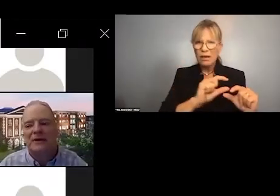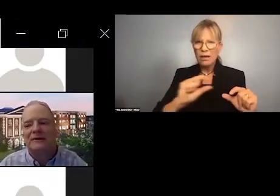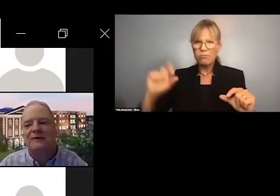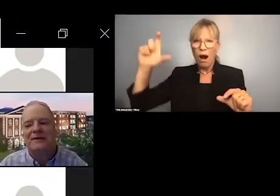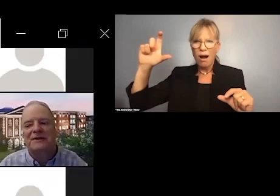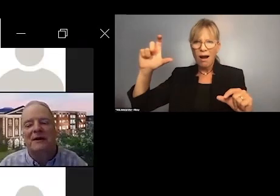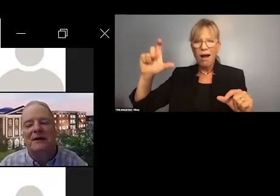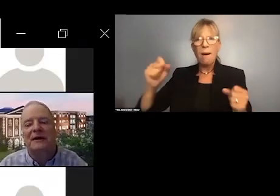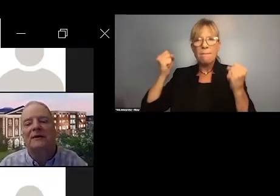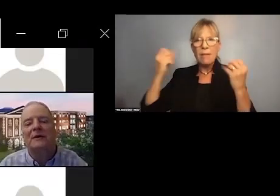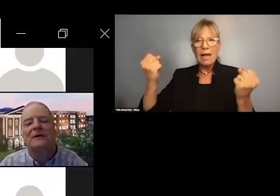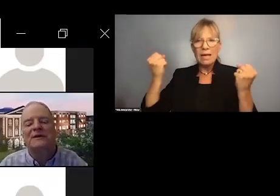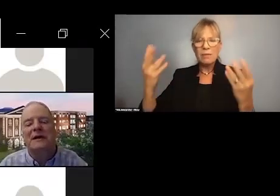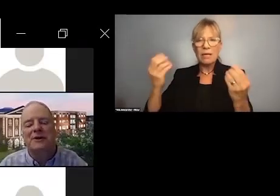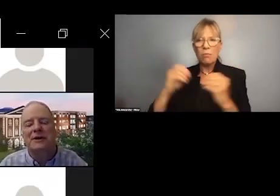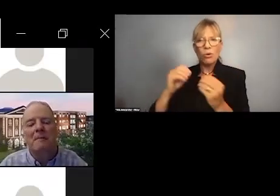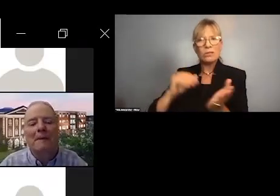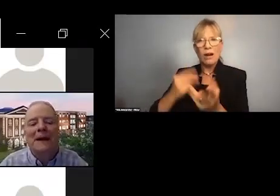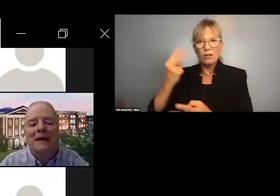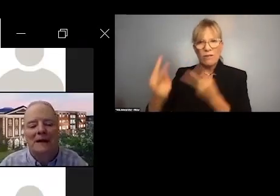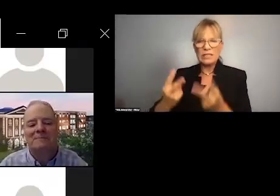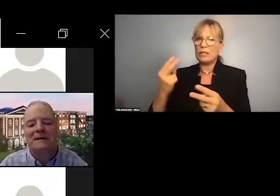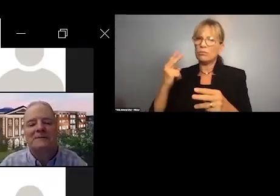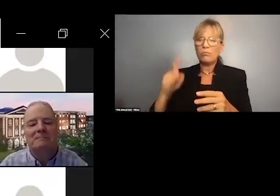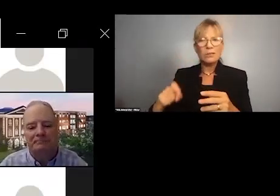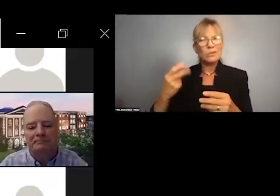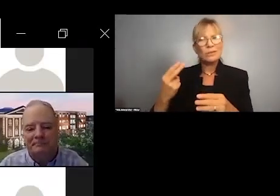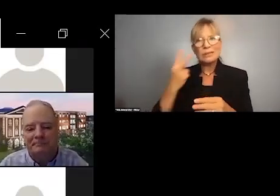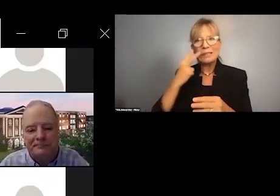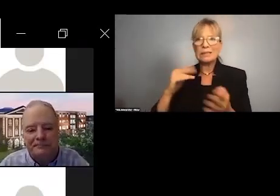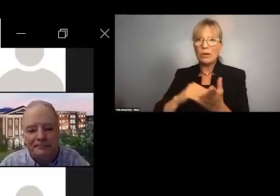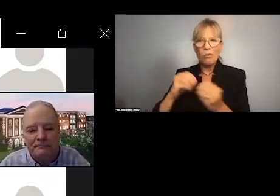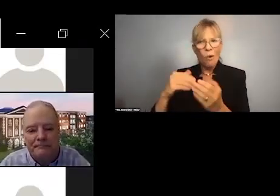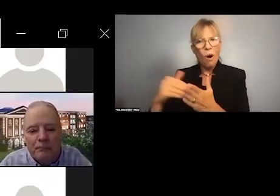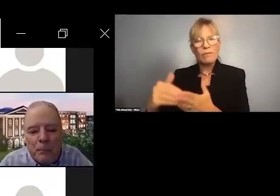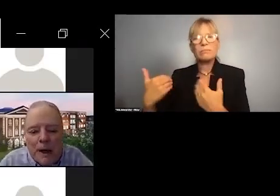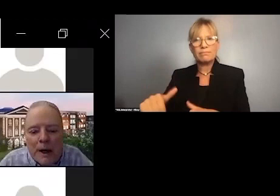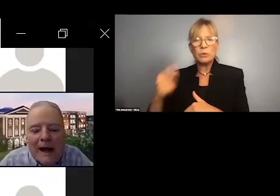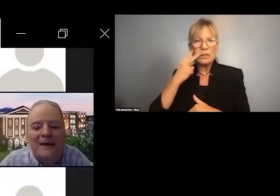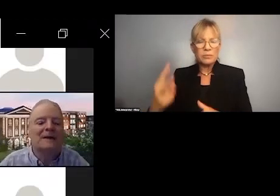a substantial increase in healthcare utilization. Next, please.